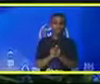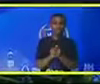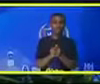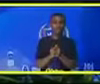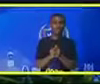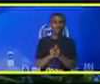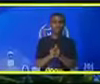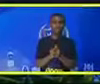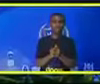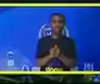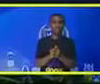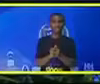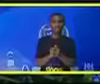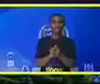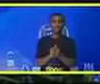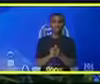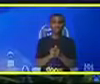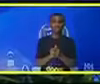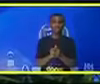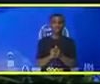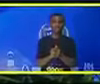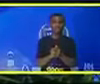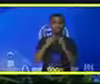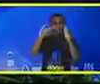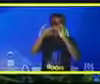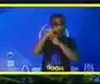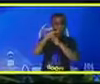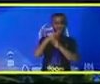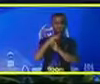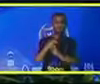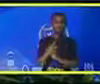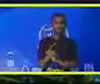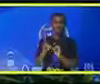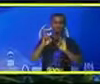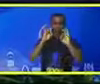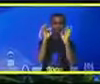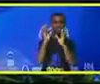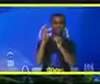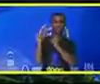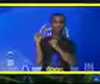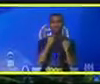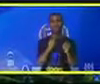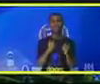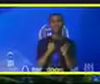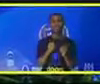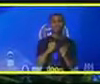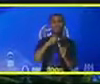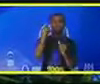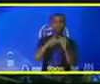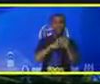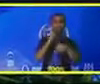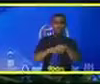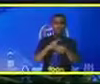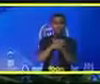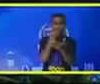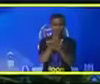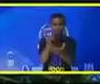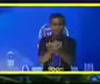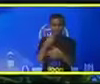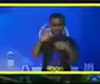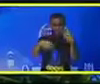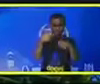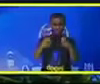Are we together? The prophetic is powerful. Every time there was economic problem within the nation,